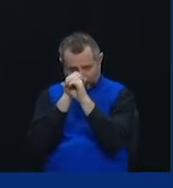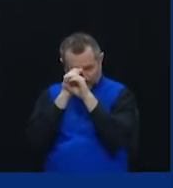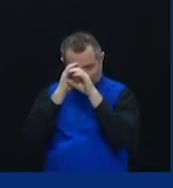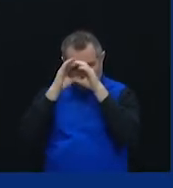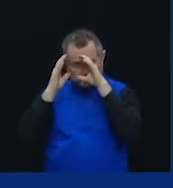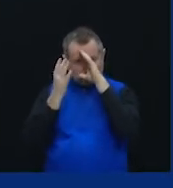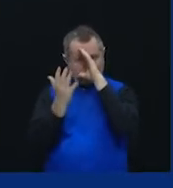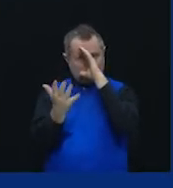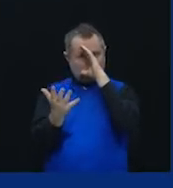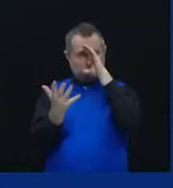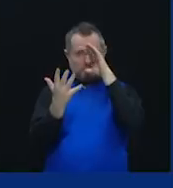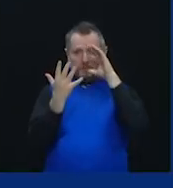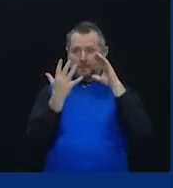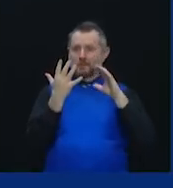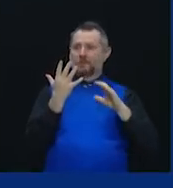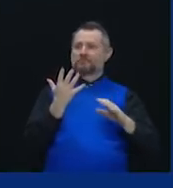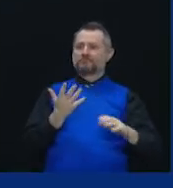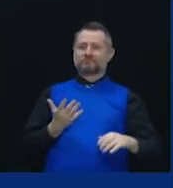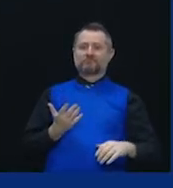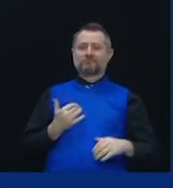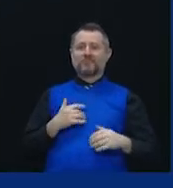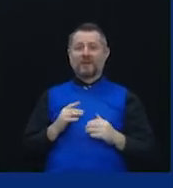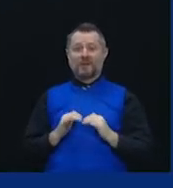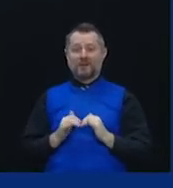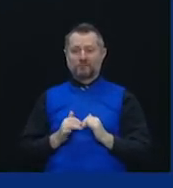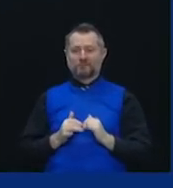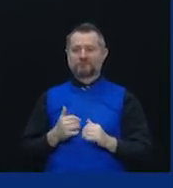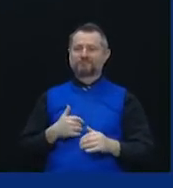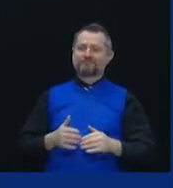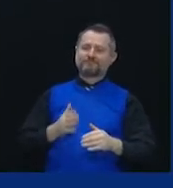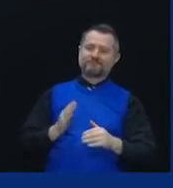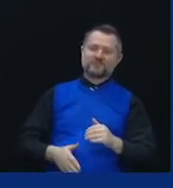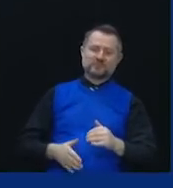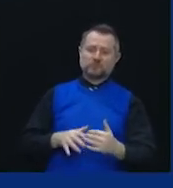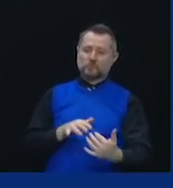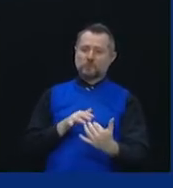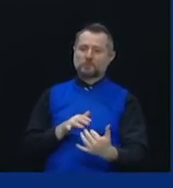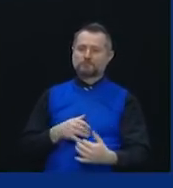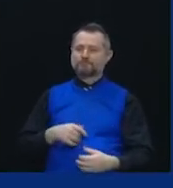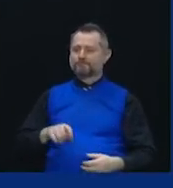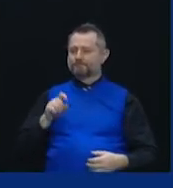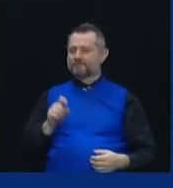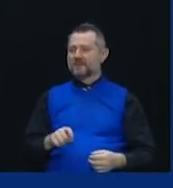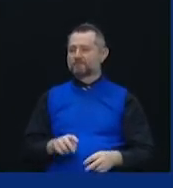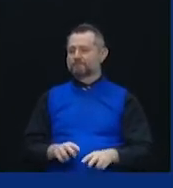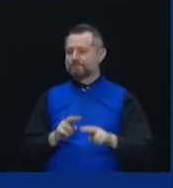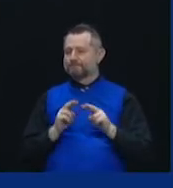get to the end of this brutal battle if we stay vigilant. The enemy still has a lot of fight in it.